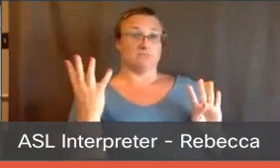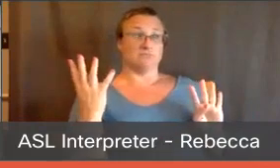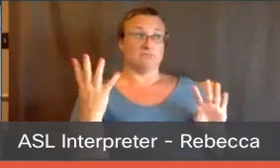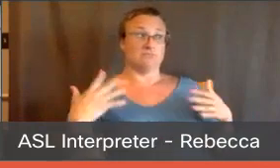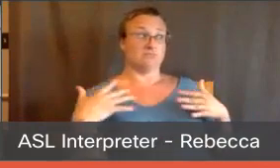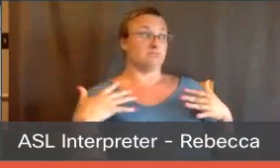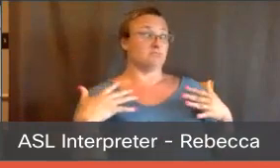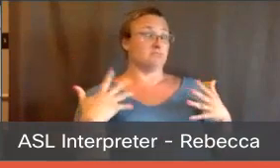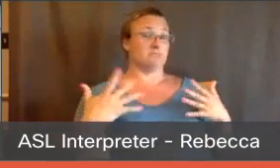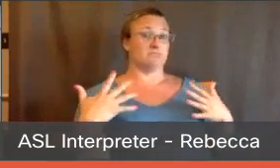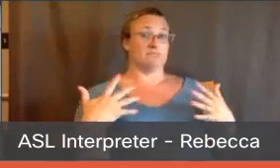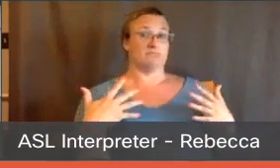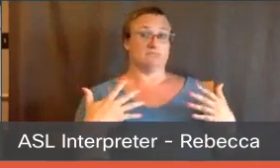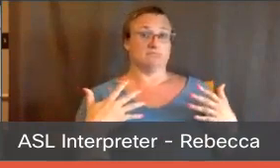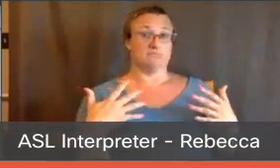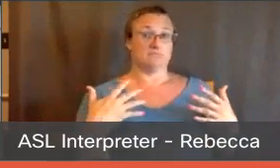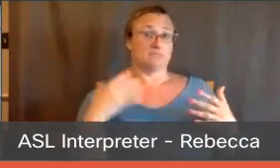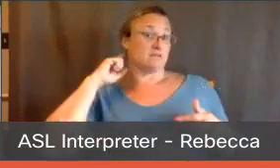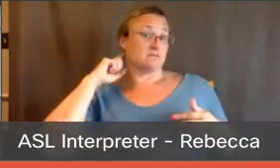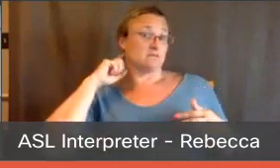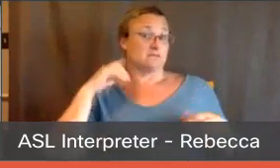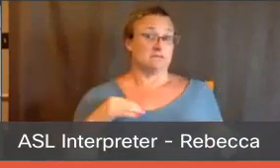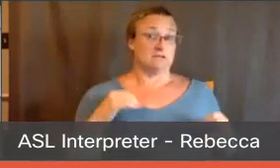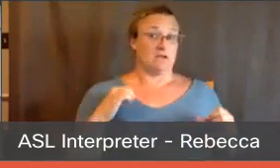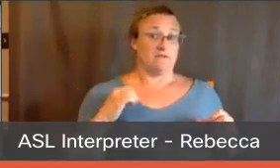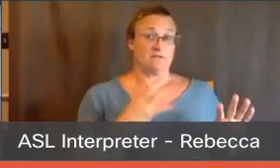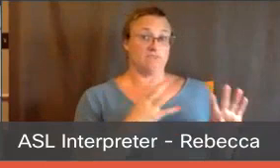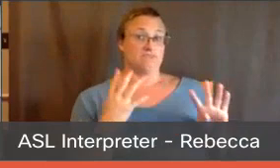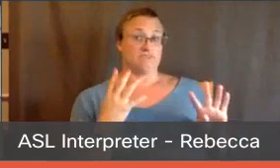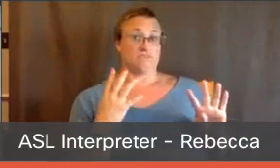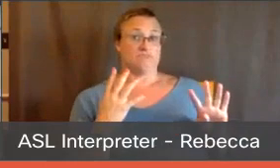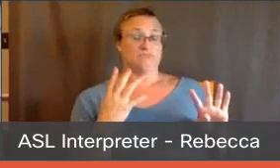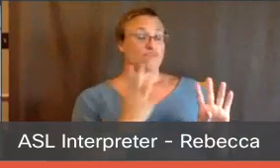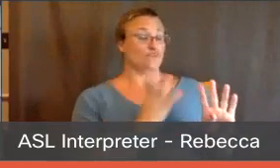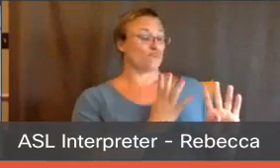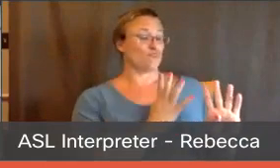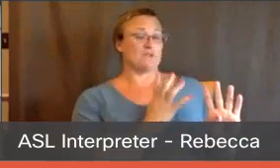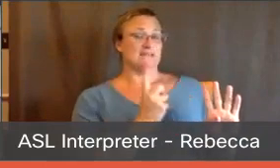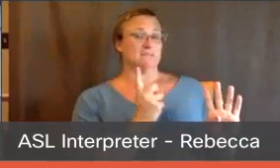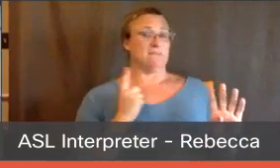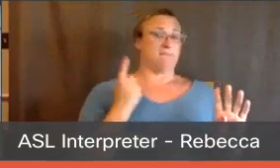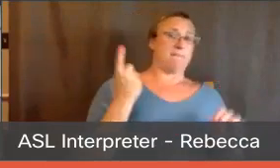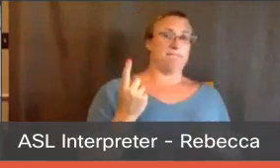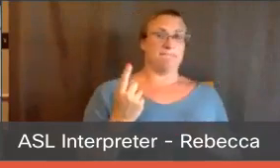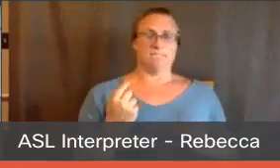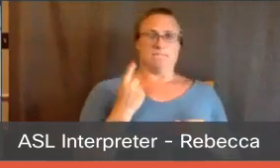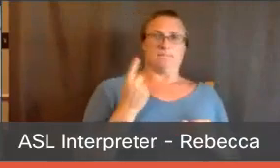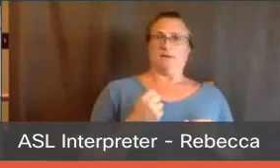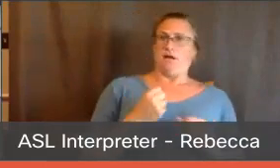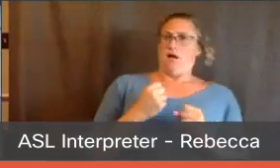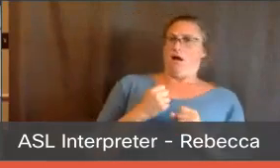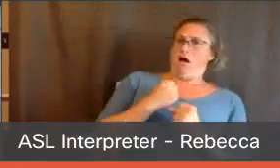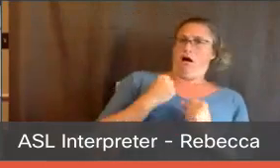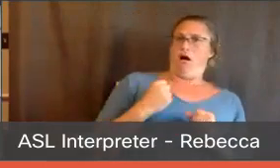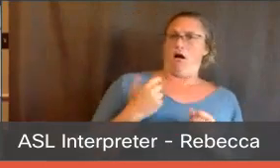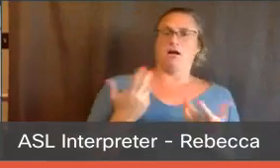of survival response. And then they're standing in line and a kid bumps them, and immediately they go into fight, flight, or